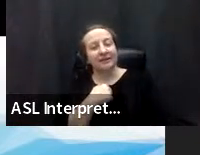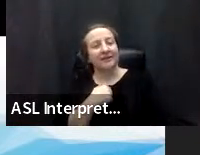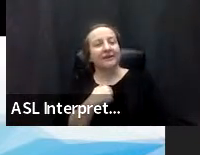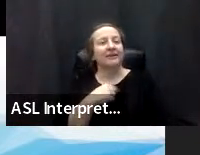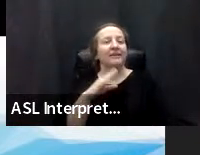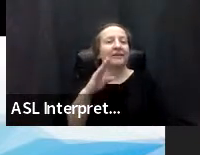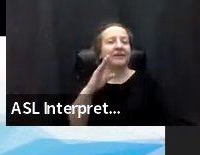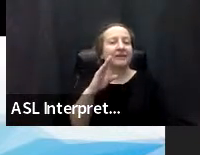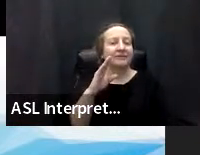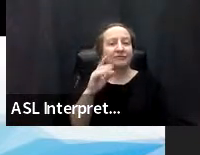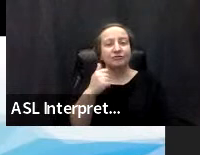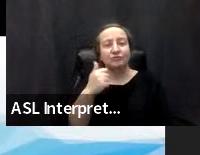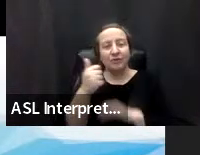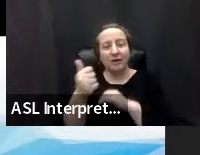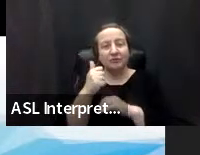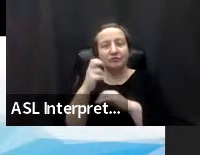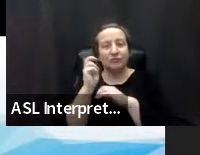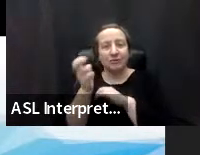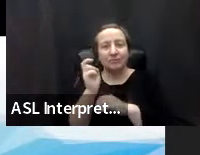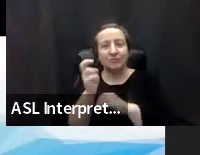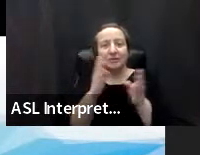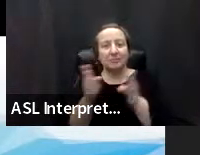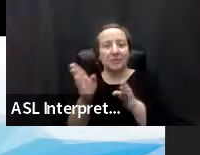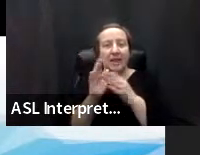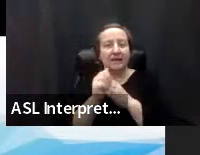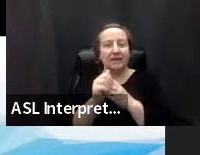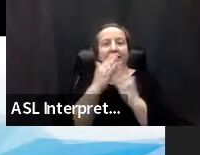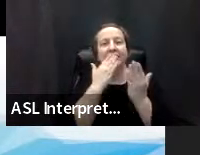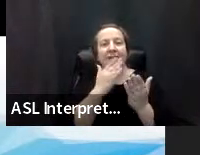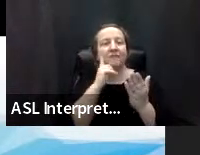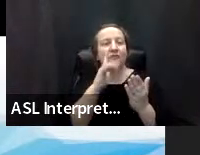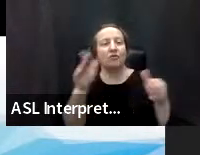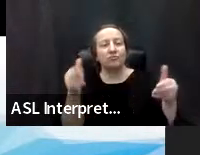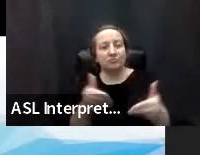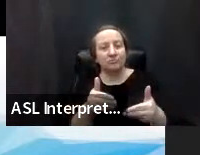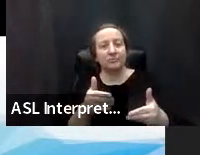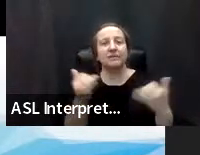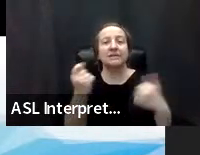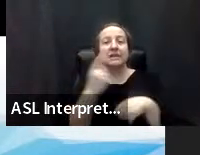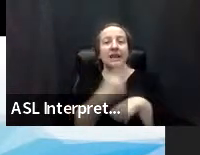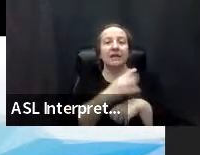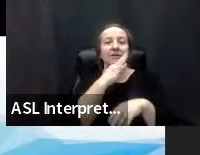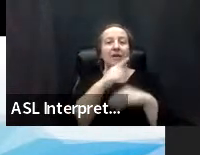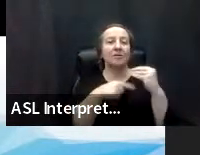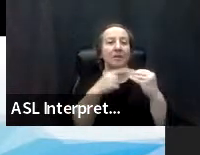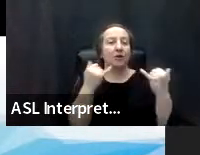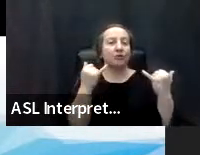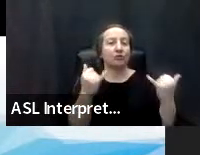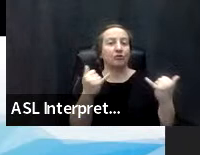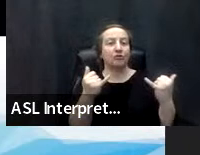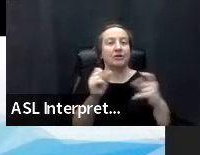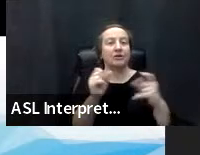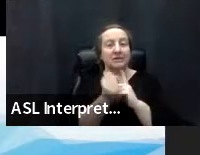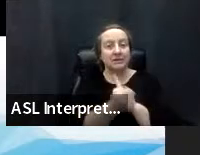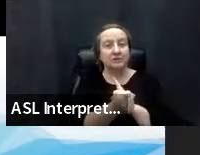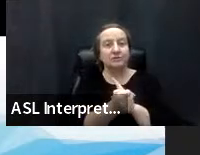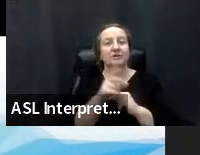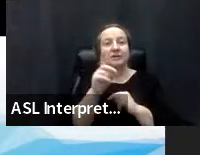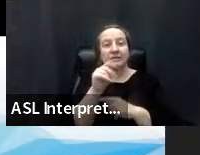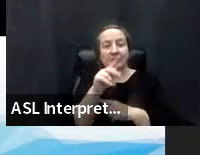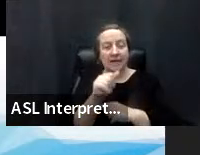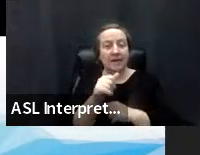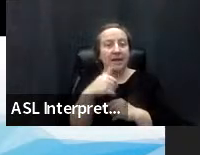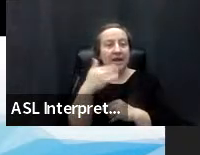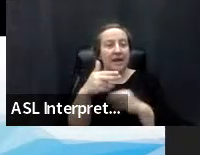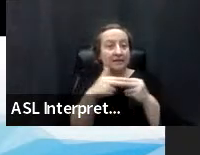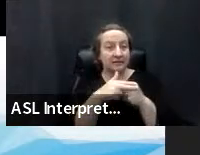Transportation Planning Lead. Thank you, John, for your introduction. So today I'll be here to talk about the kind of current existing condition data. So the next